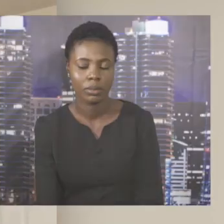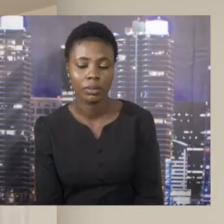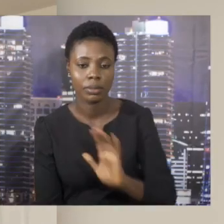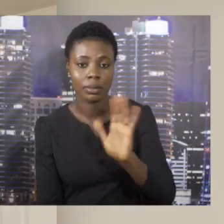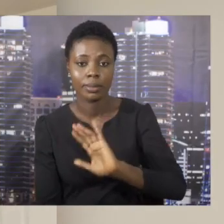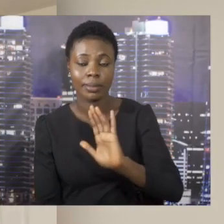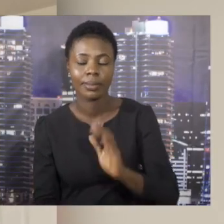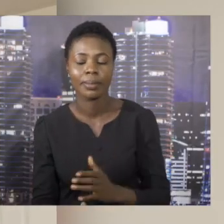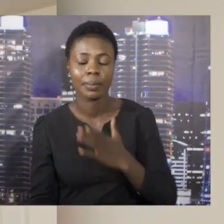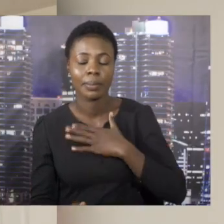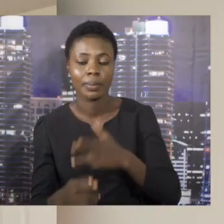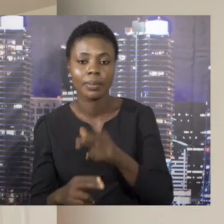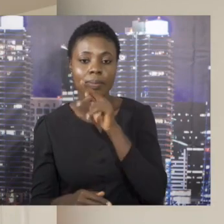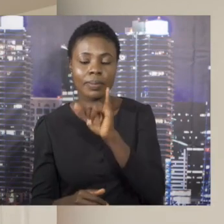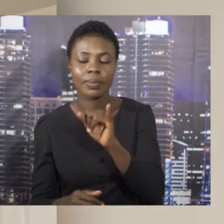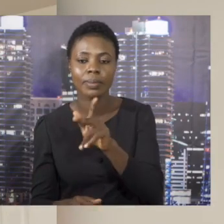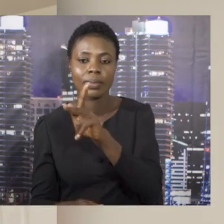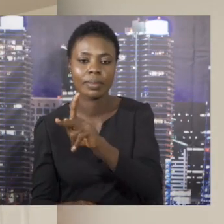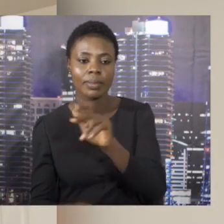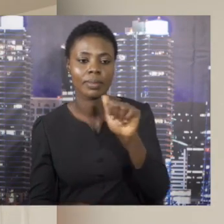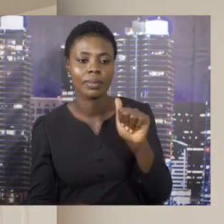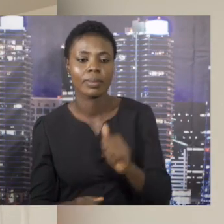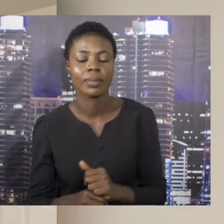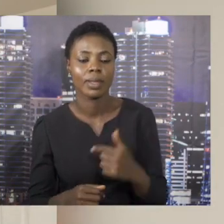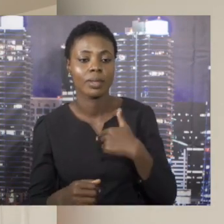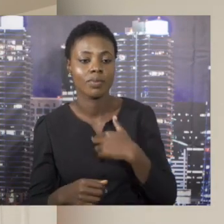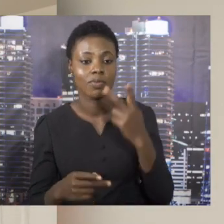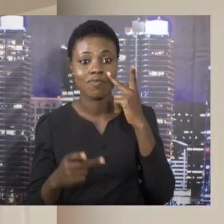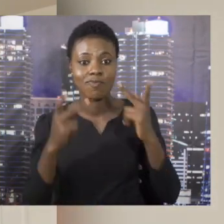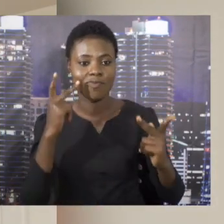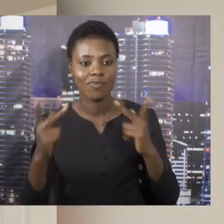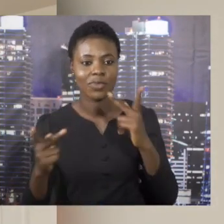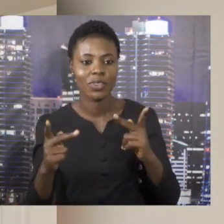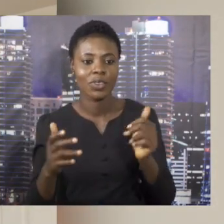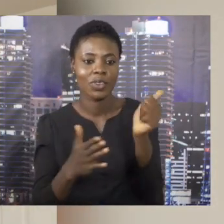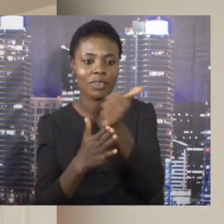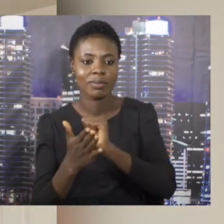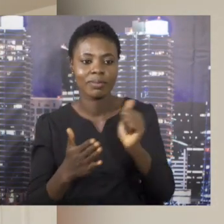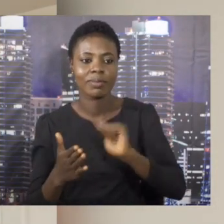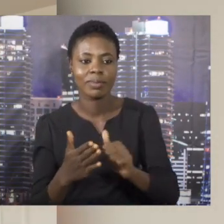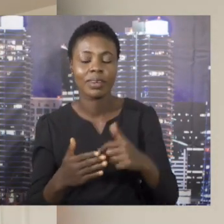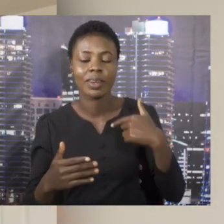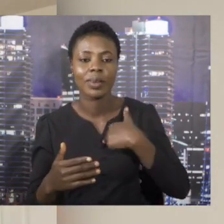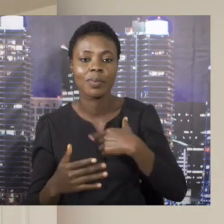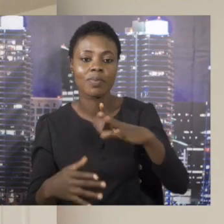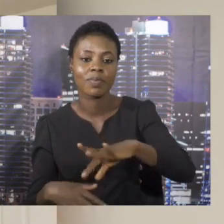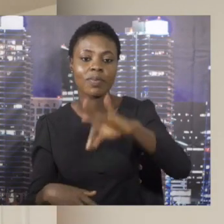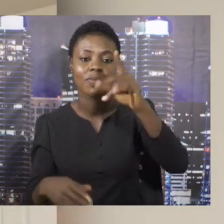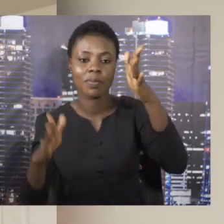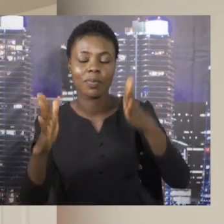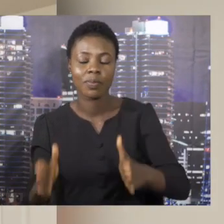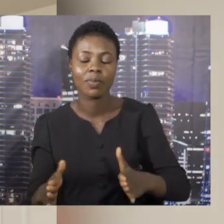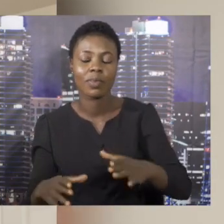Hi everyone, my name is Kunle Adewale. I'm a visual artist and also the founder and executive director of Art